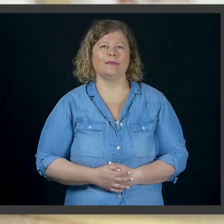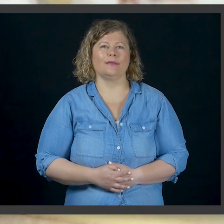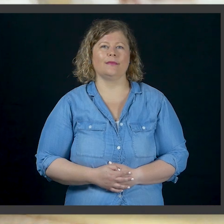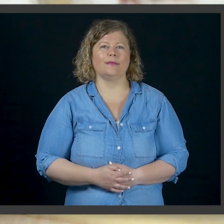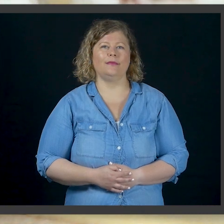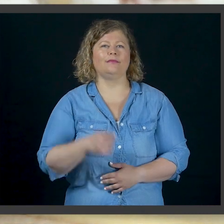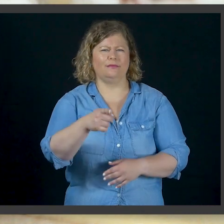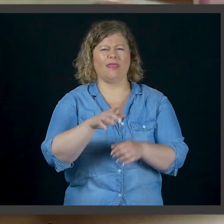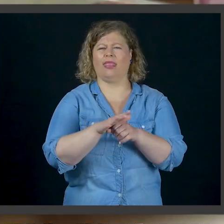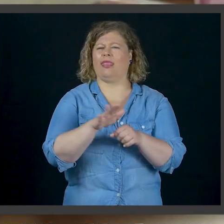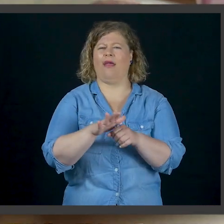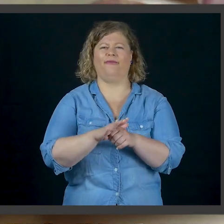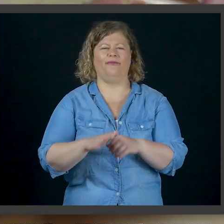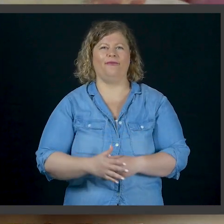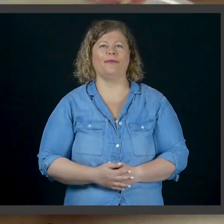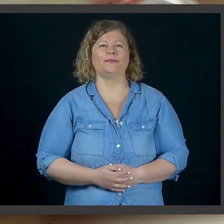This should be enough.